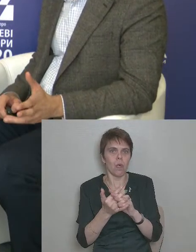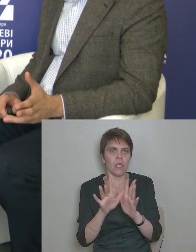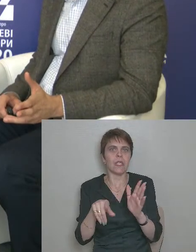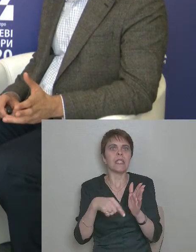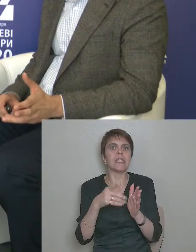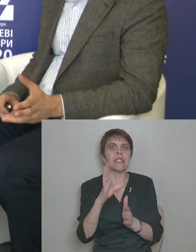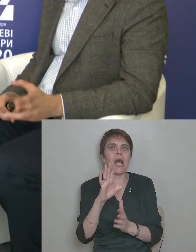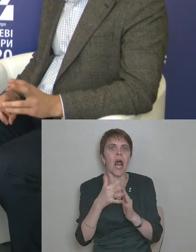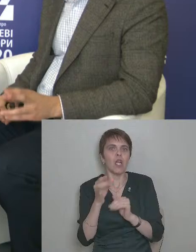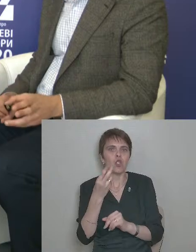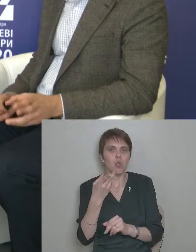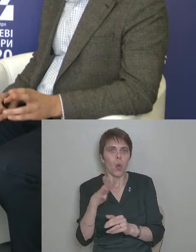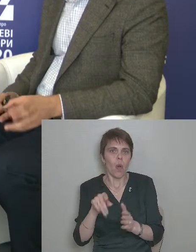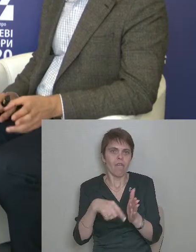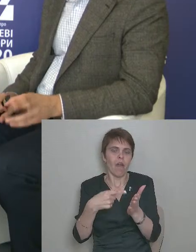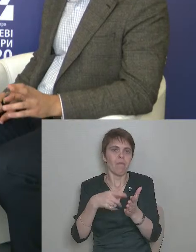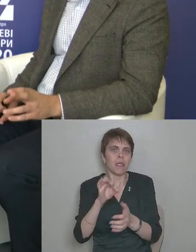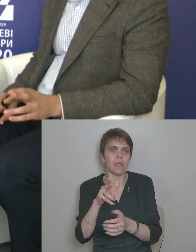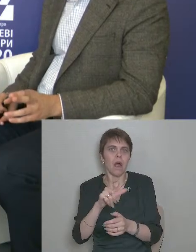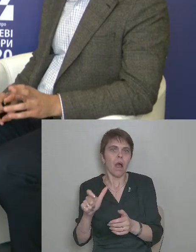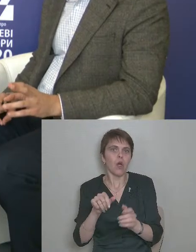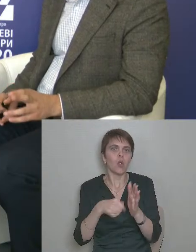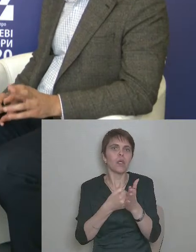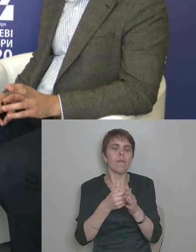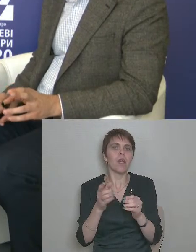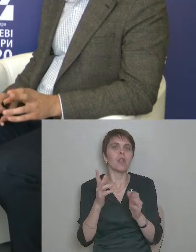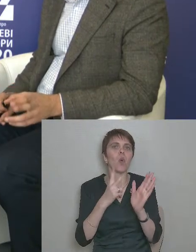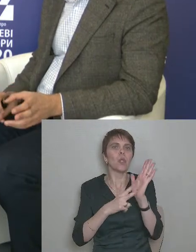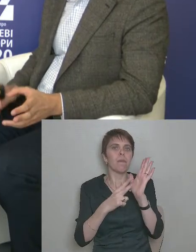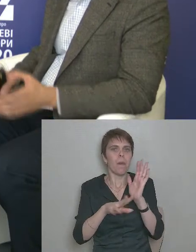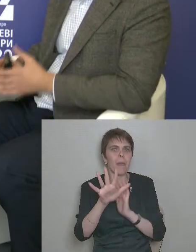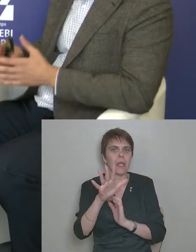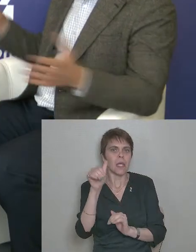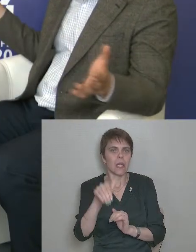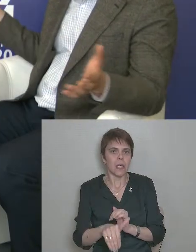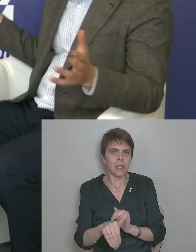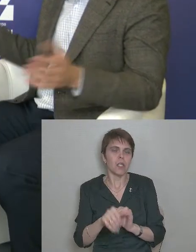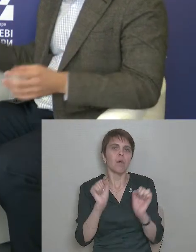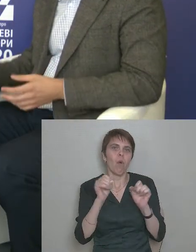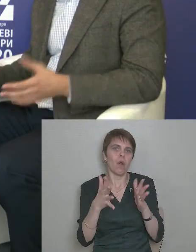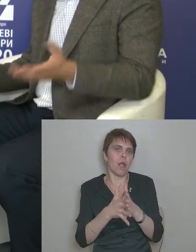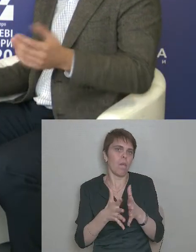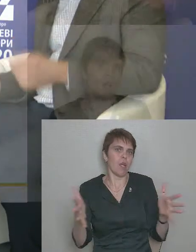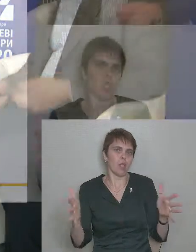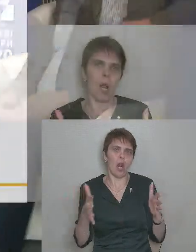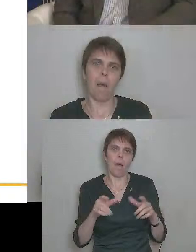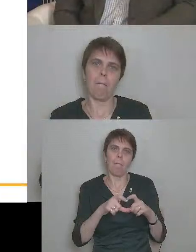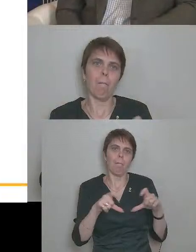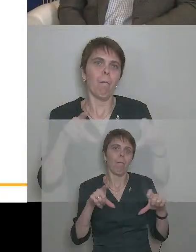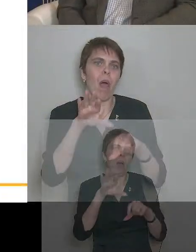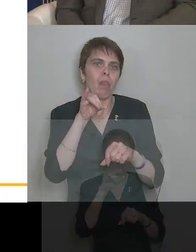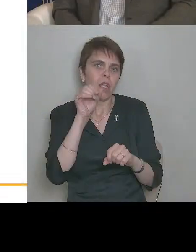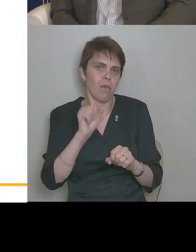the village mayor to run in the cities for up to 75,000